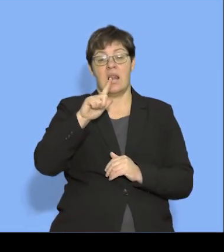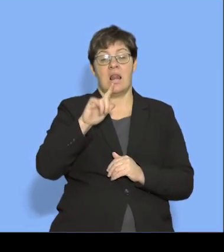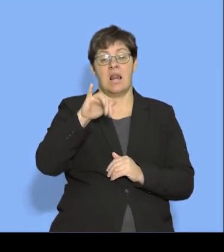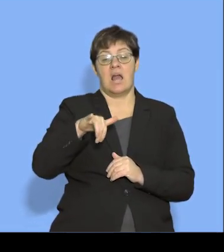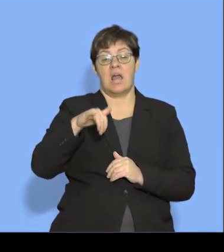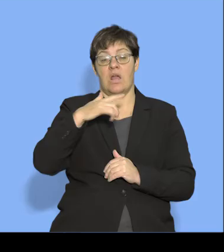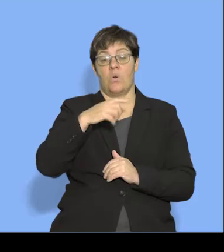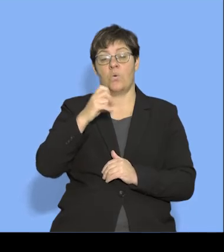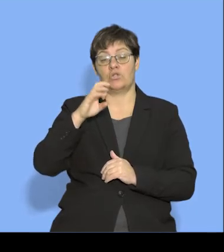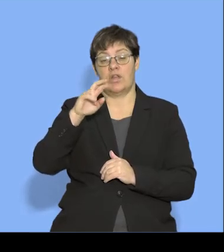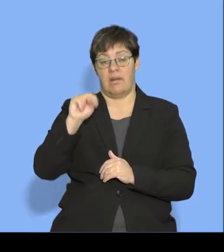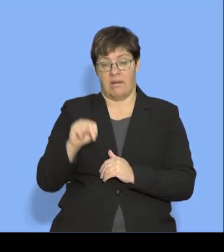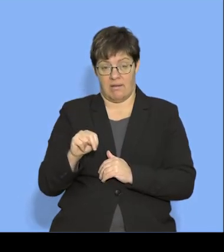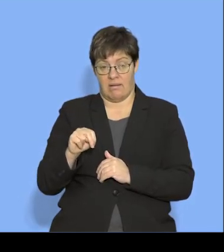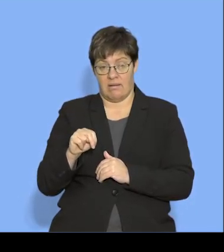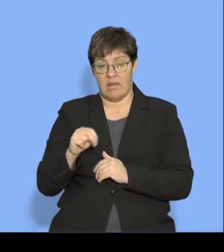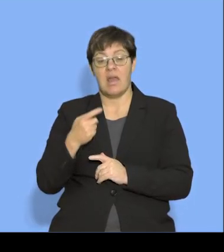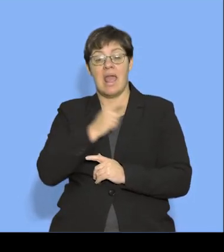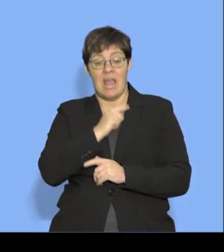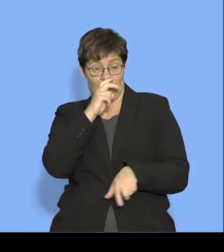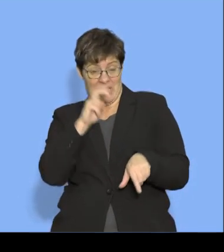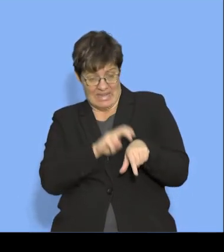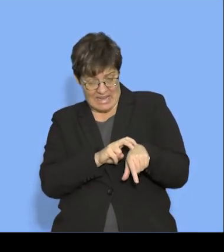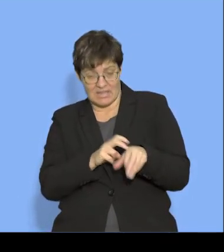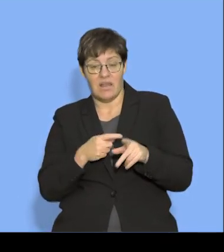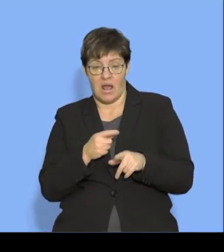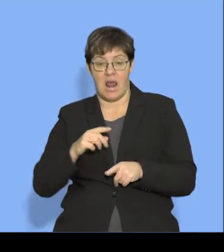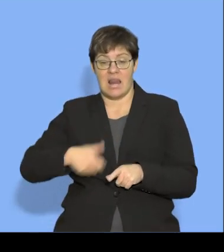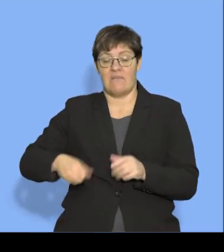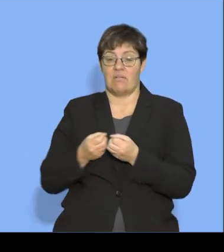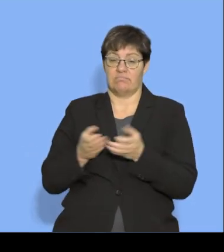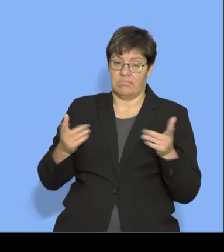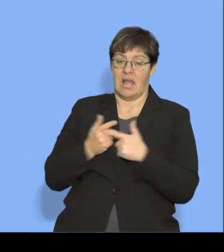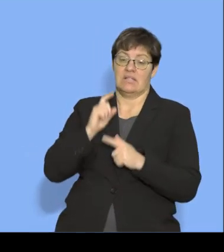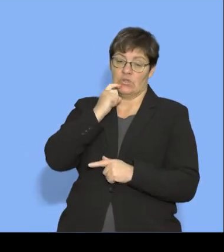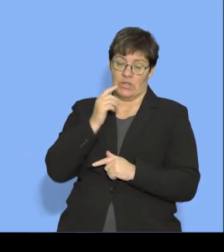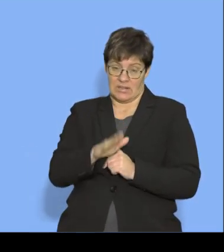glycogen. When needed, the liver will then release that as